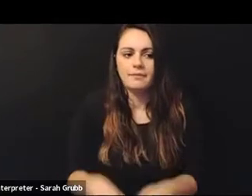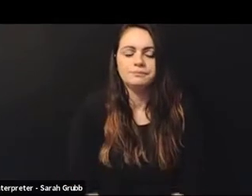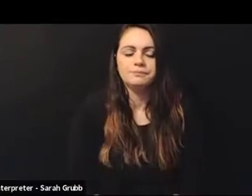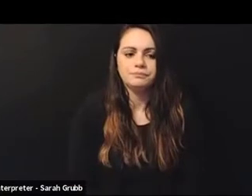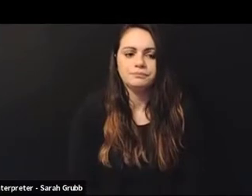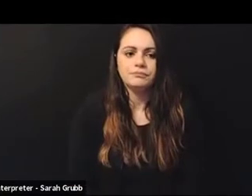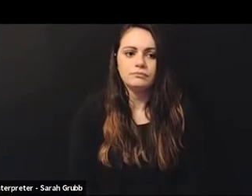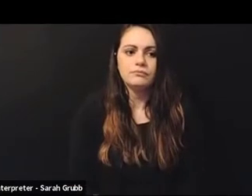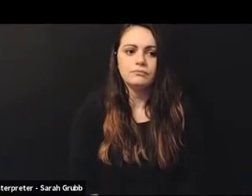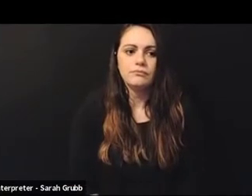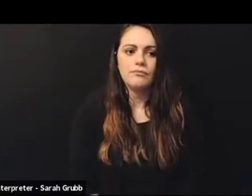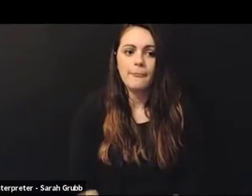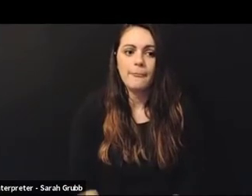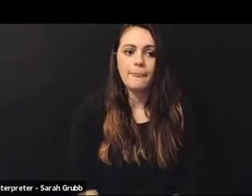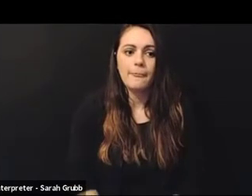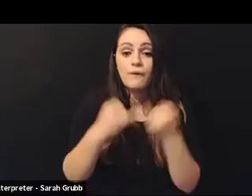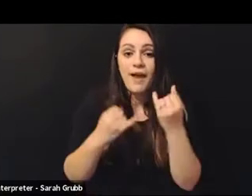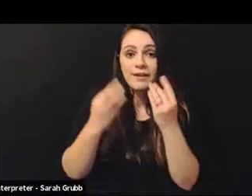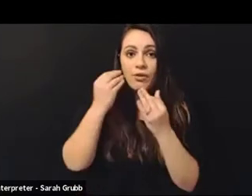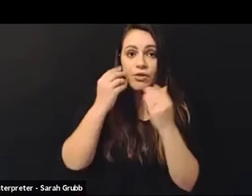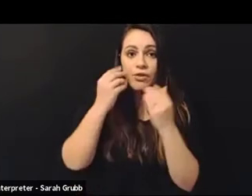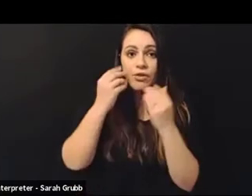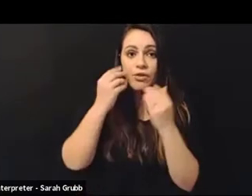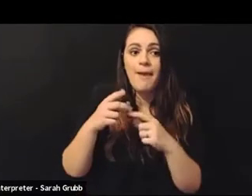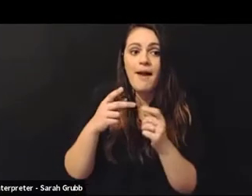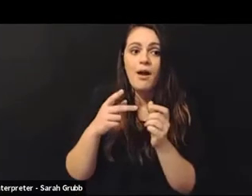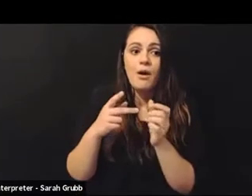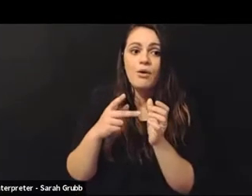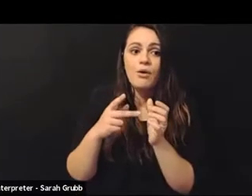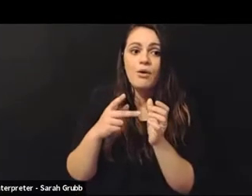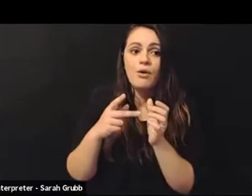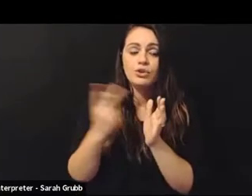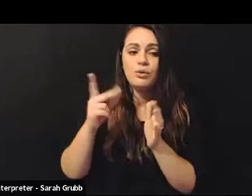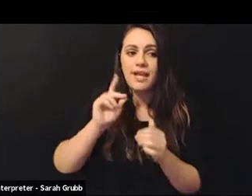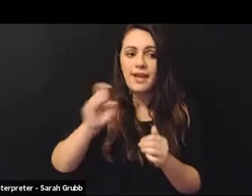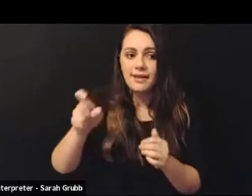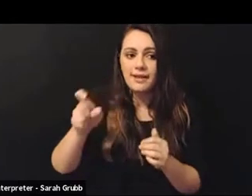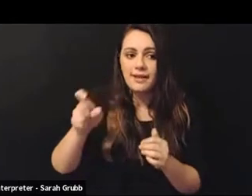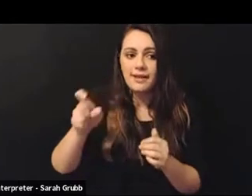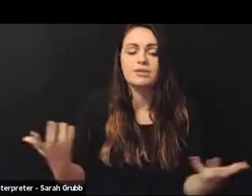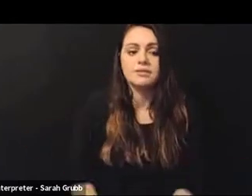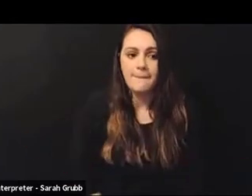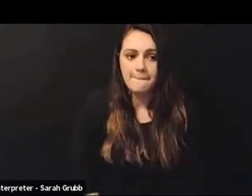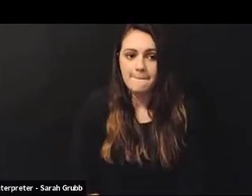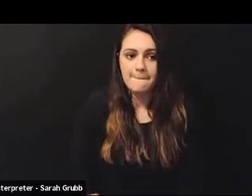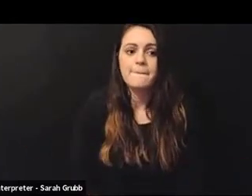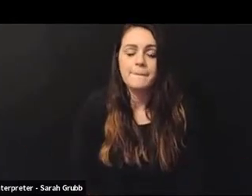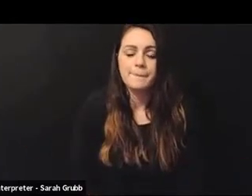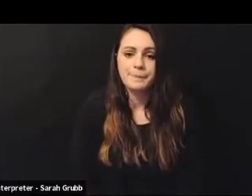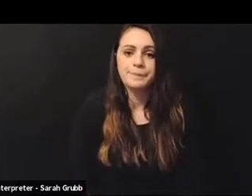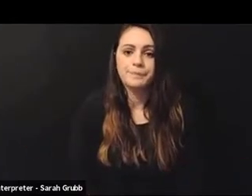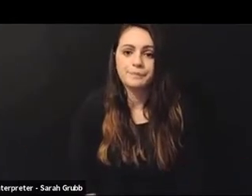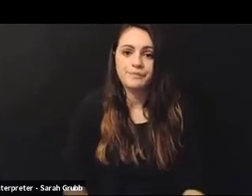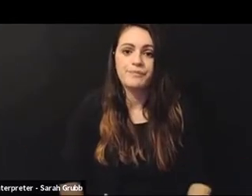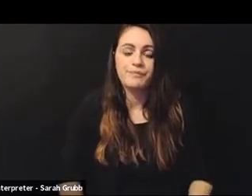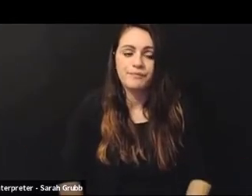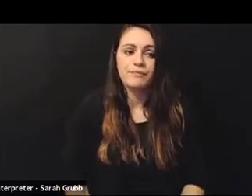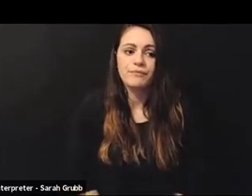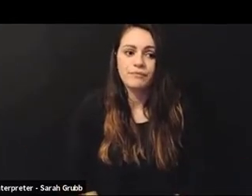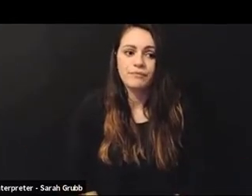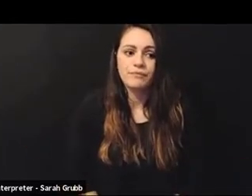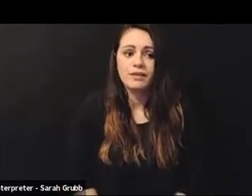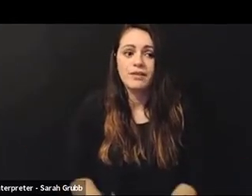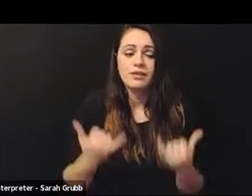about dual diagnosis. So again, I'm not saying it can that whether it can happen or not. This is a really big debate in the field, and I'm